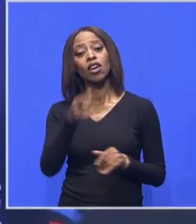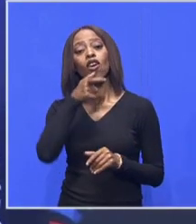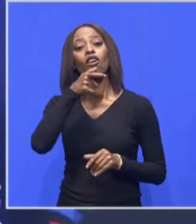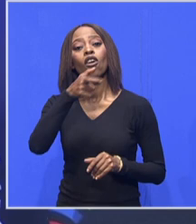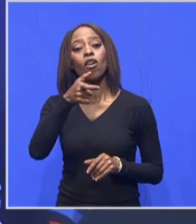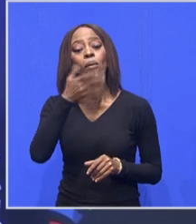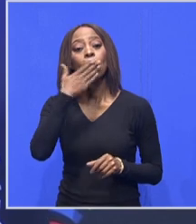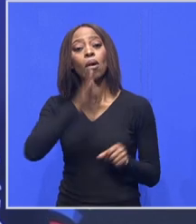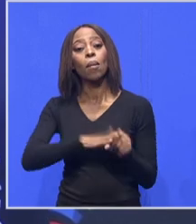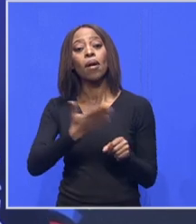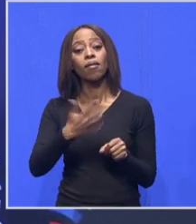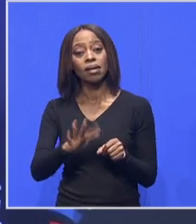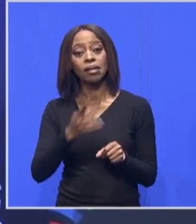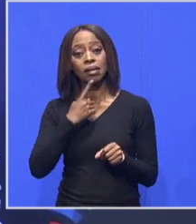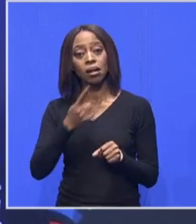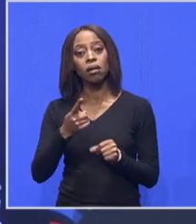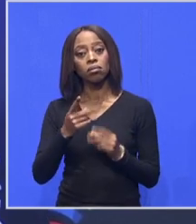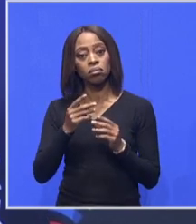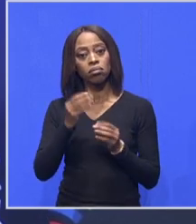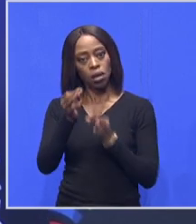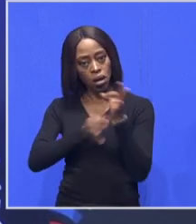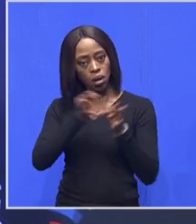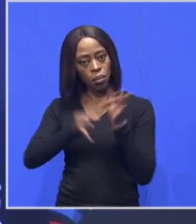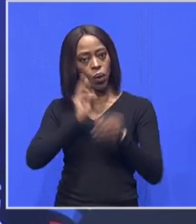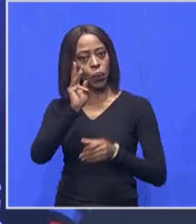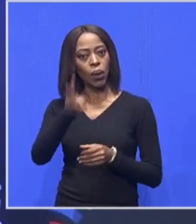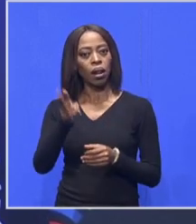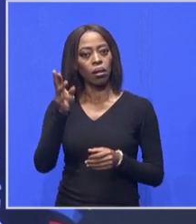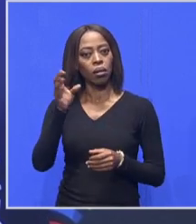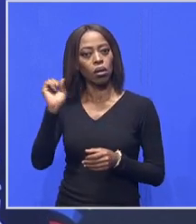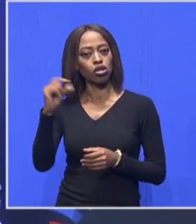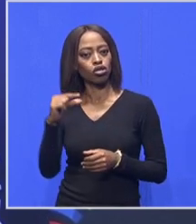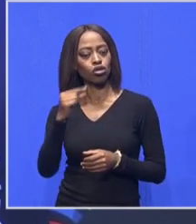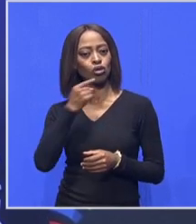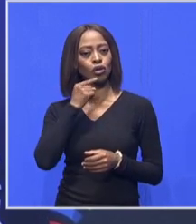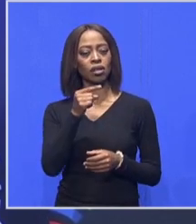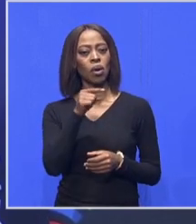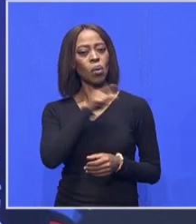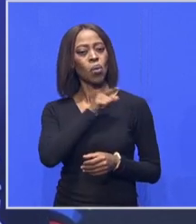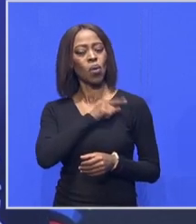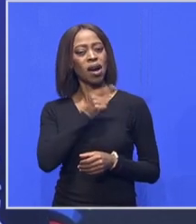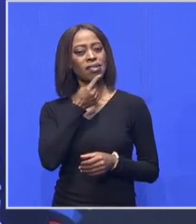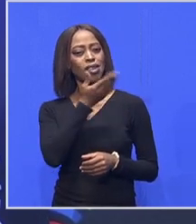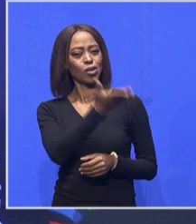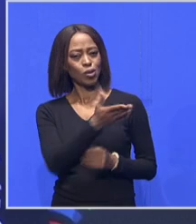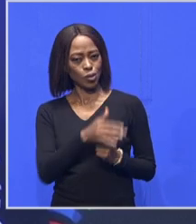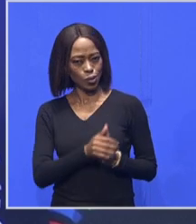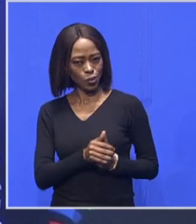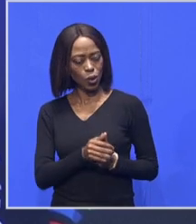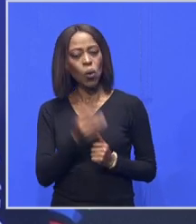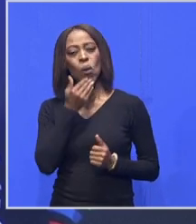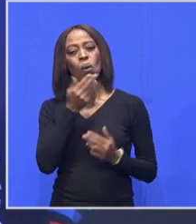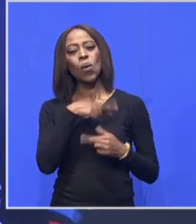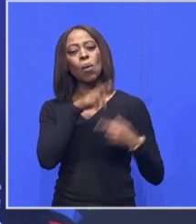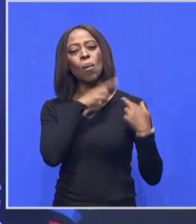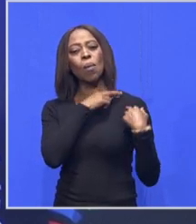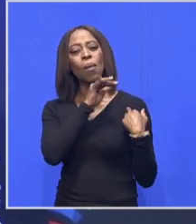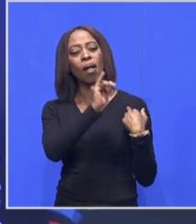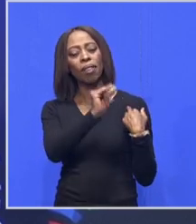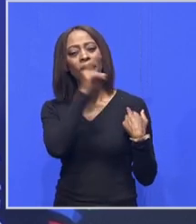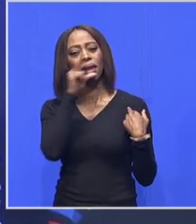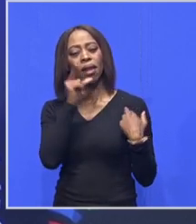commitment to speak further and elaborate to our Secretary General as to what constitutes this threat, who is at the center of it in terms of names